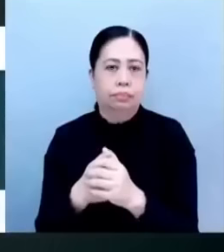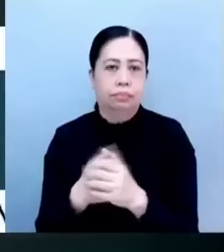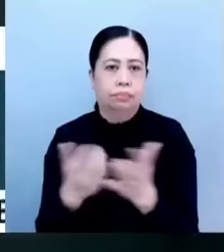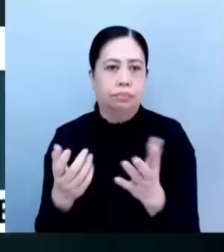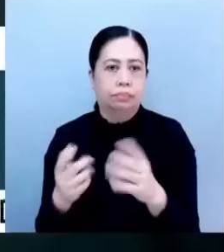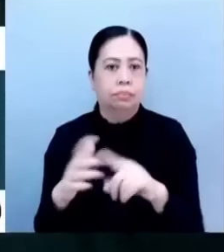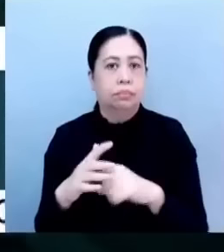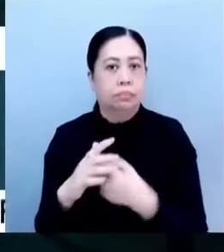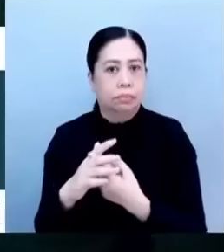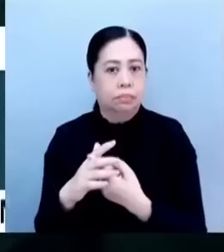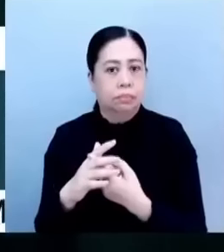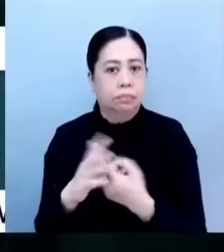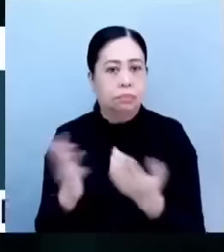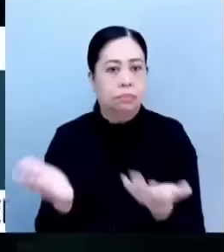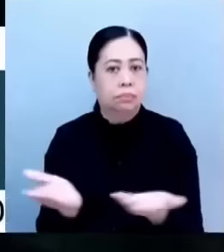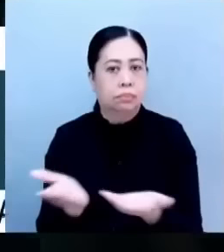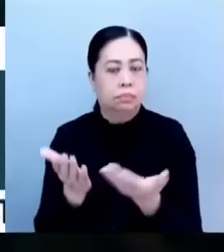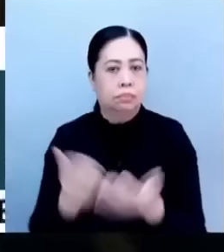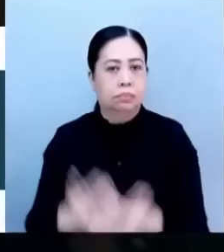a public initiative.